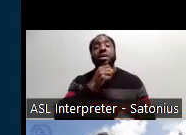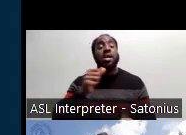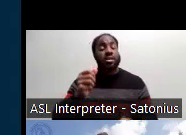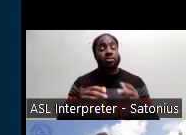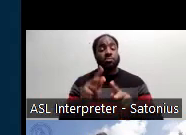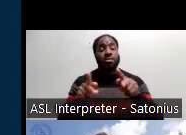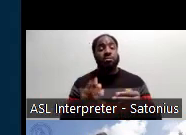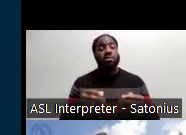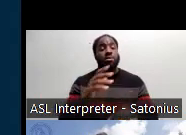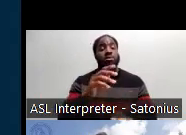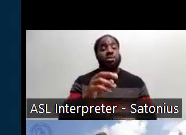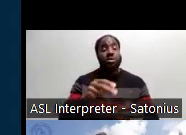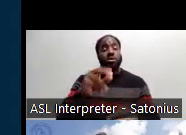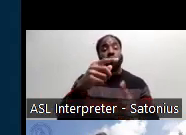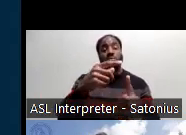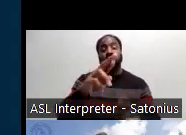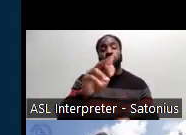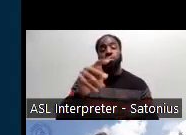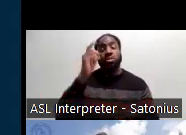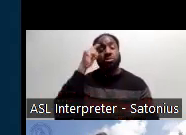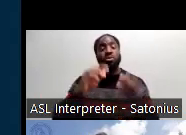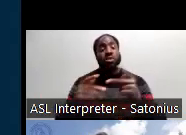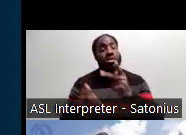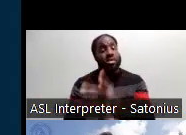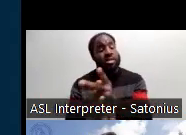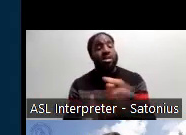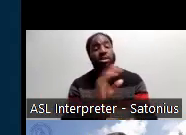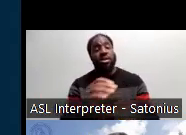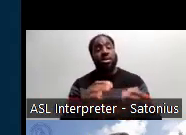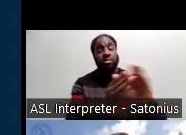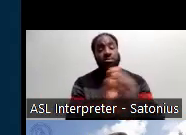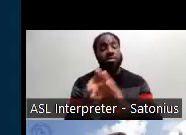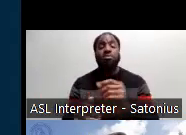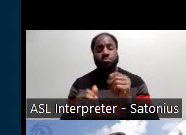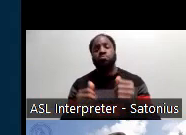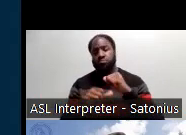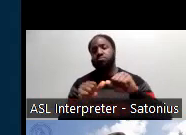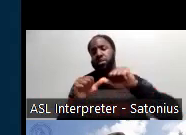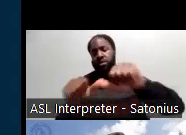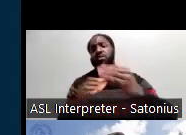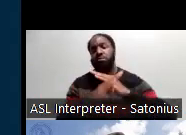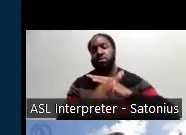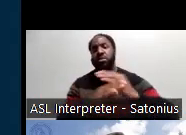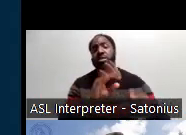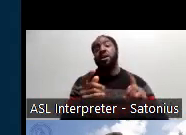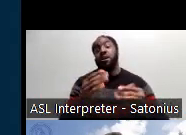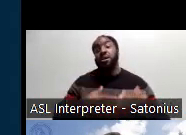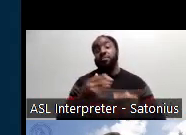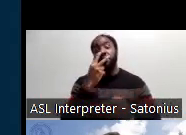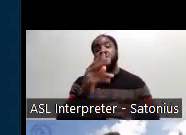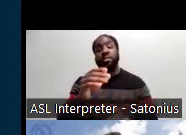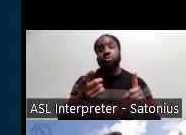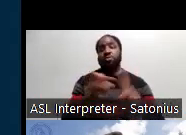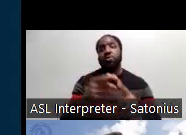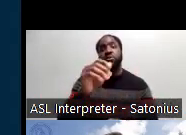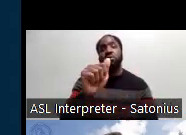the rates for care at home in the community continue to be protected. And I am pleased to see the first ever autism services branch there